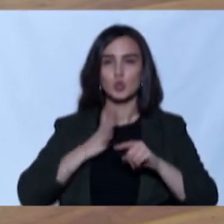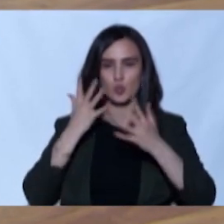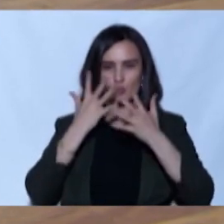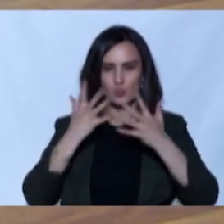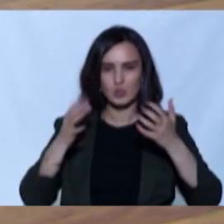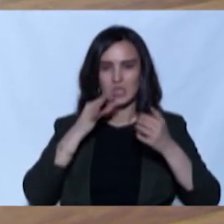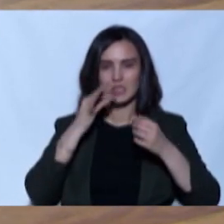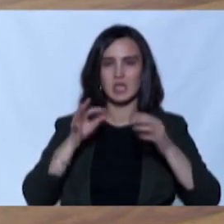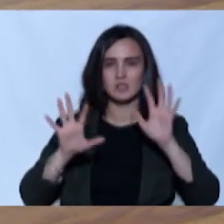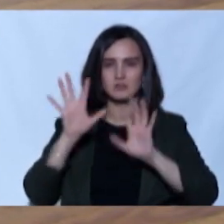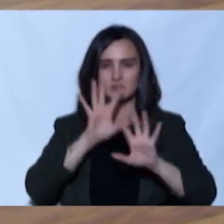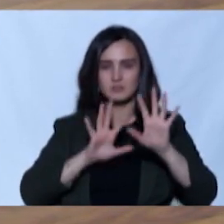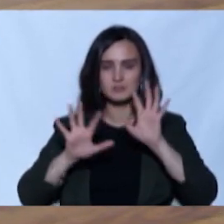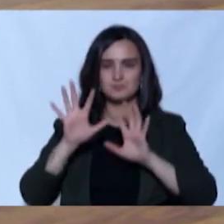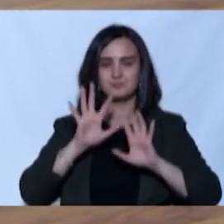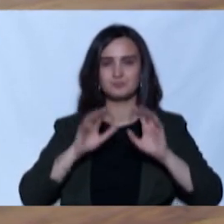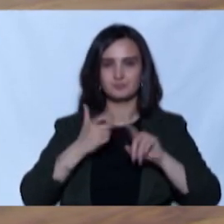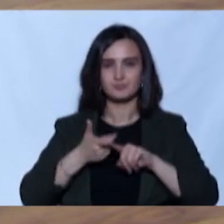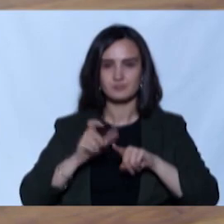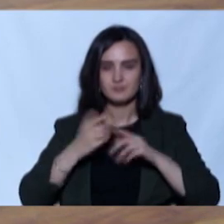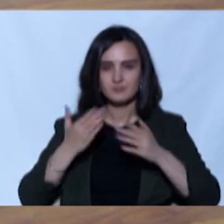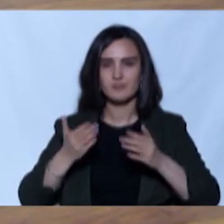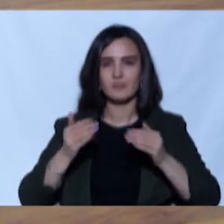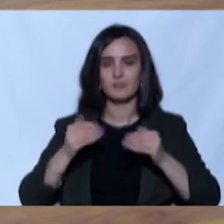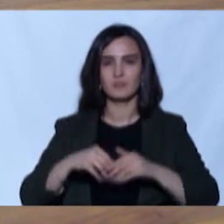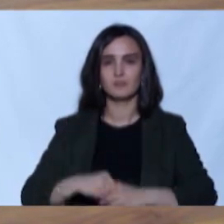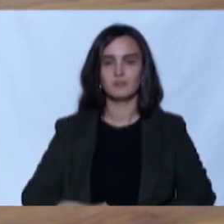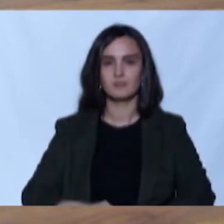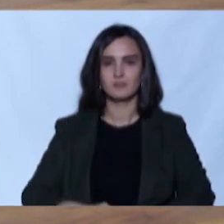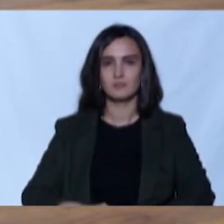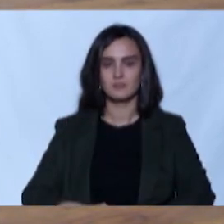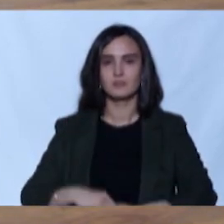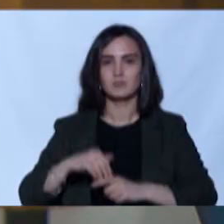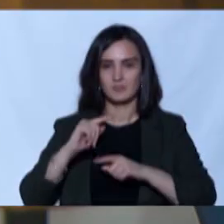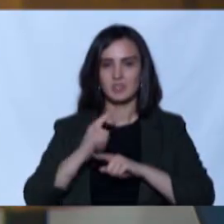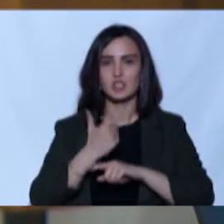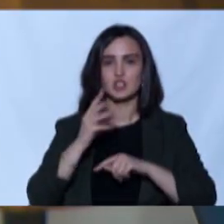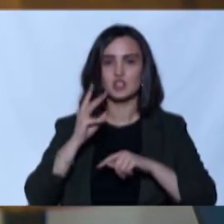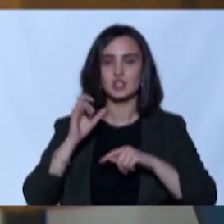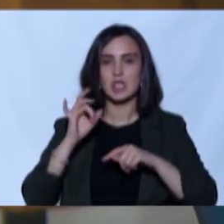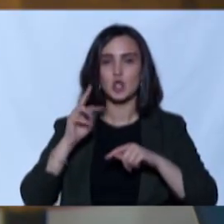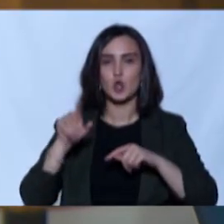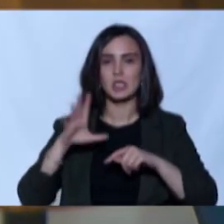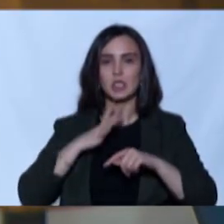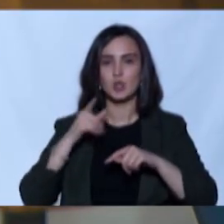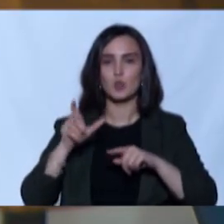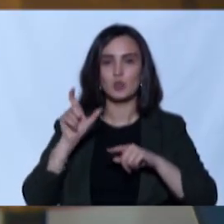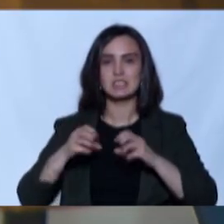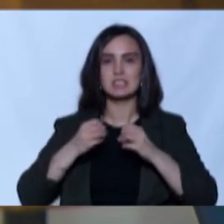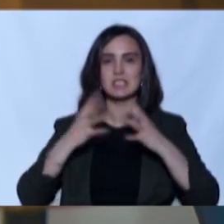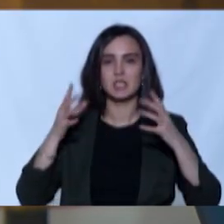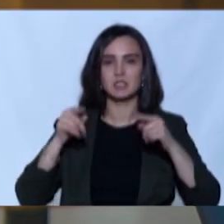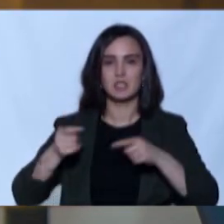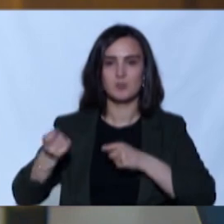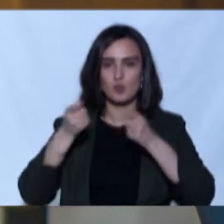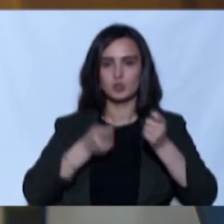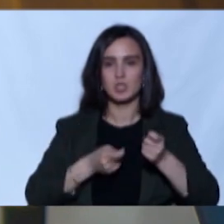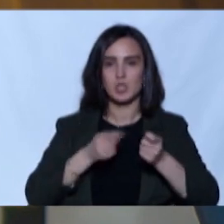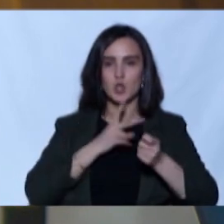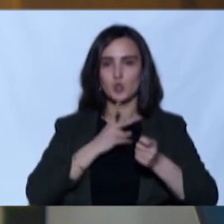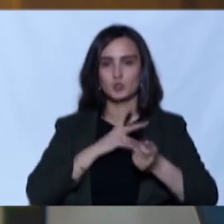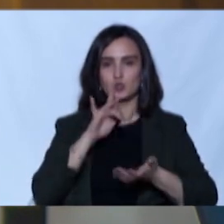dark and cloudy and foggy and smoggy. Again, Sherlock is he's that light in the middle